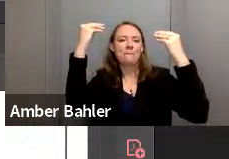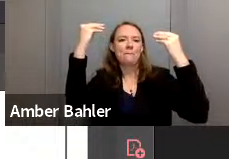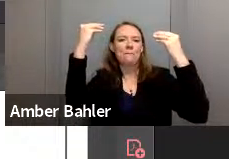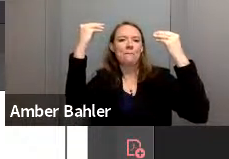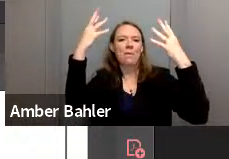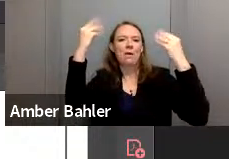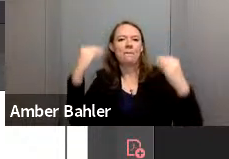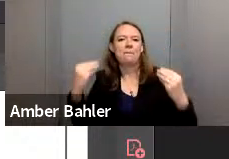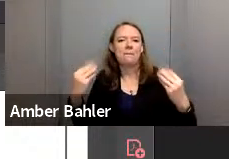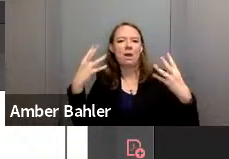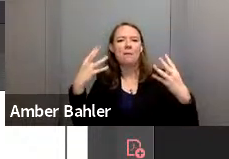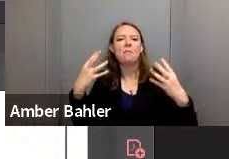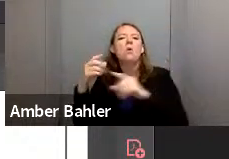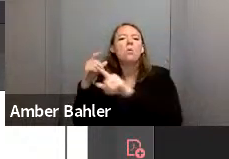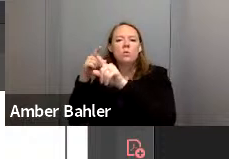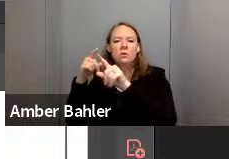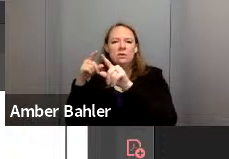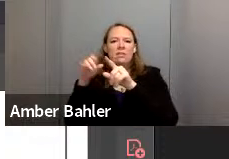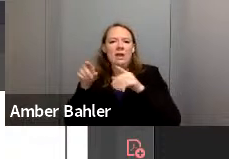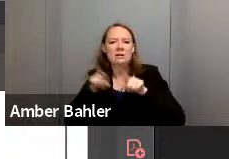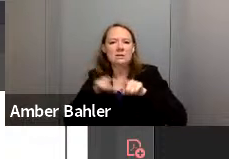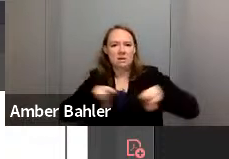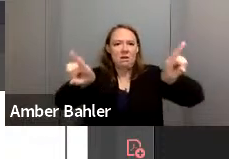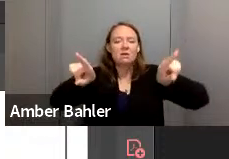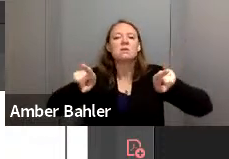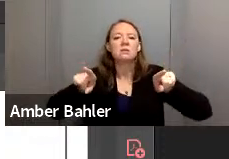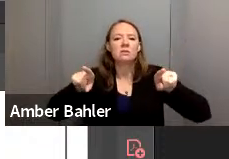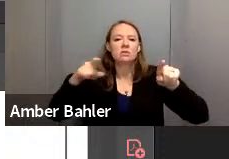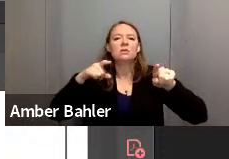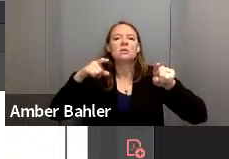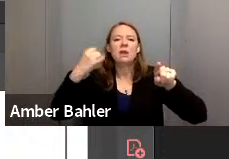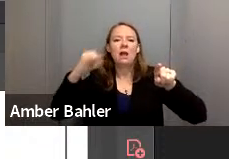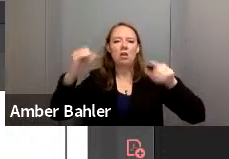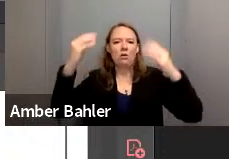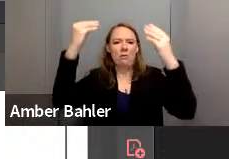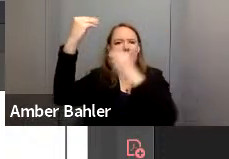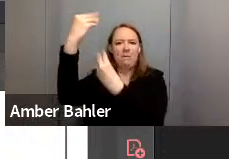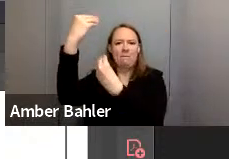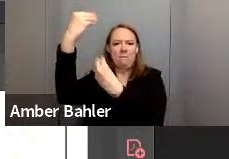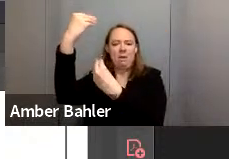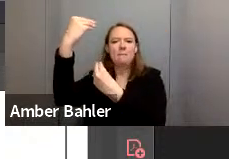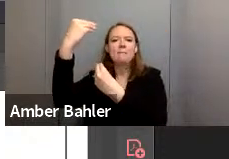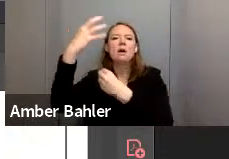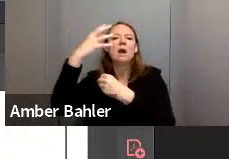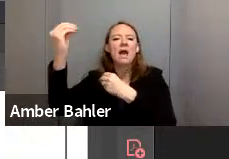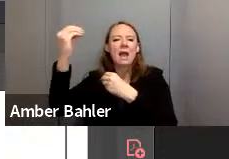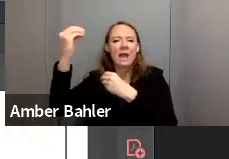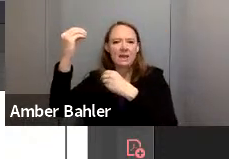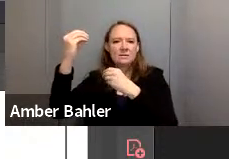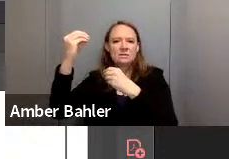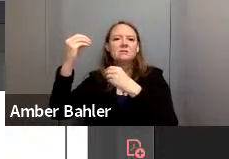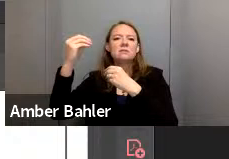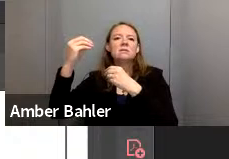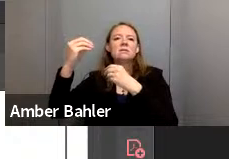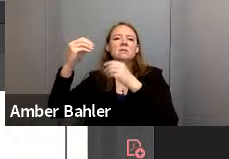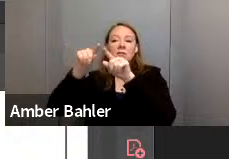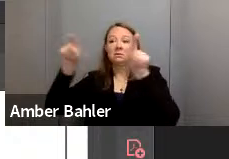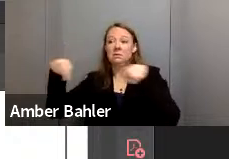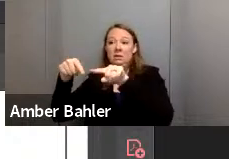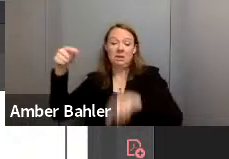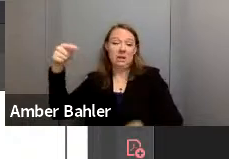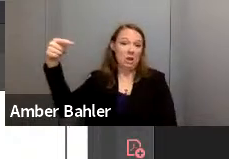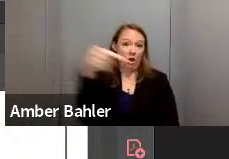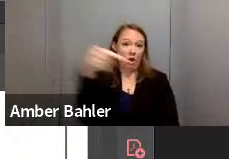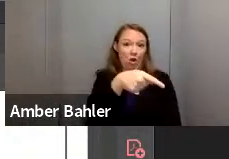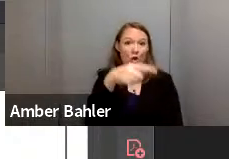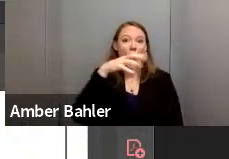and then LED flashers on top of the arrow along with the pedestrian crossing. And then at the